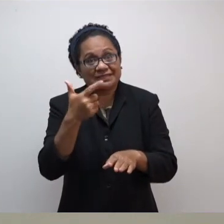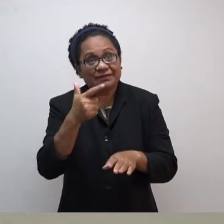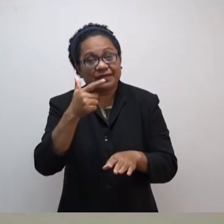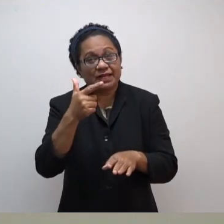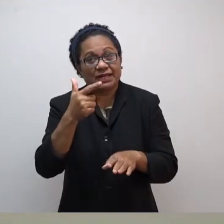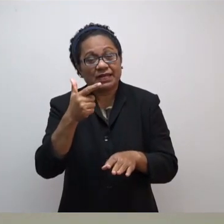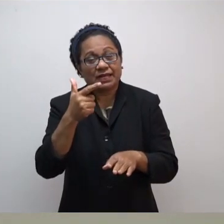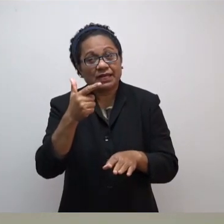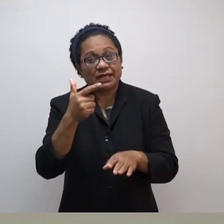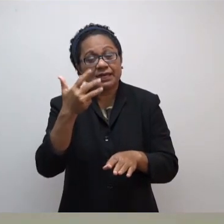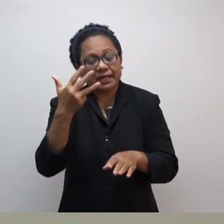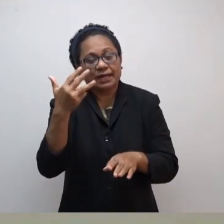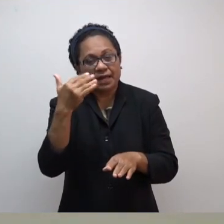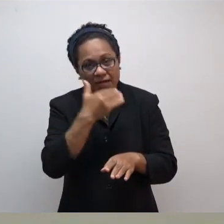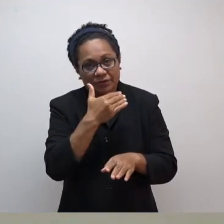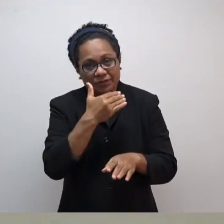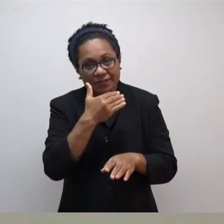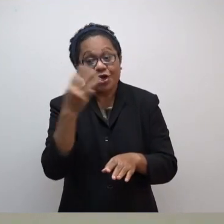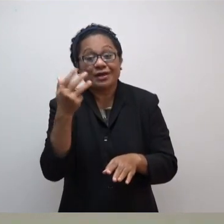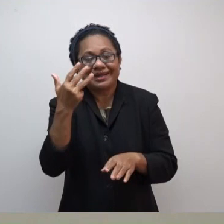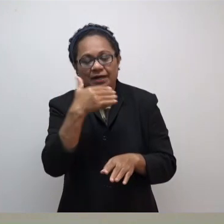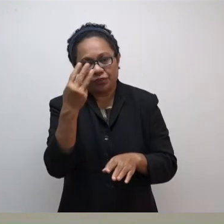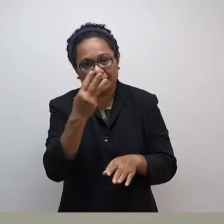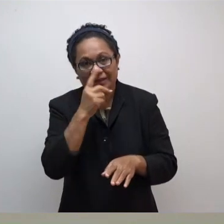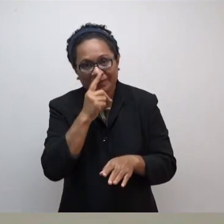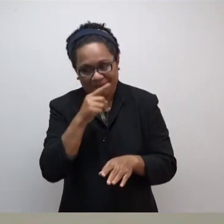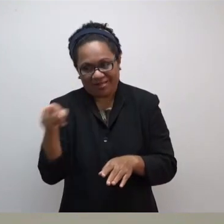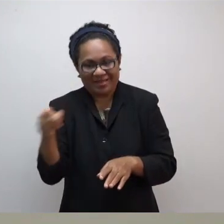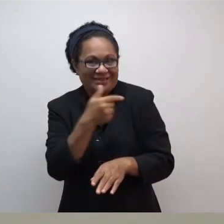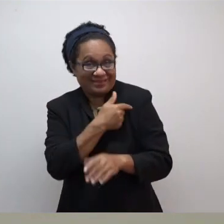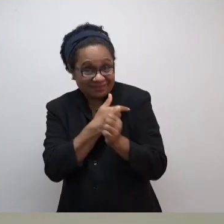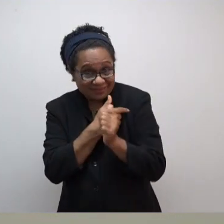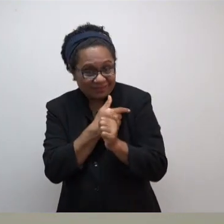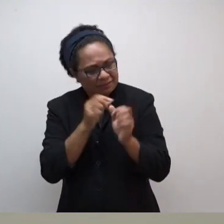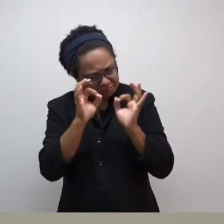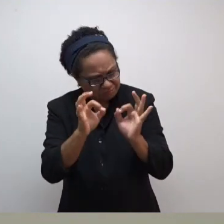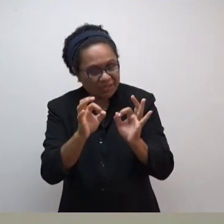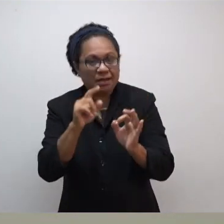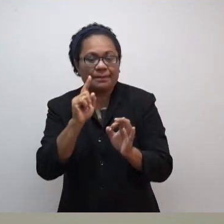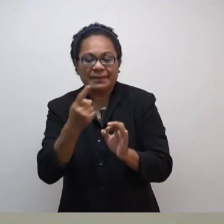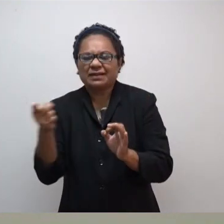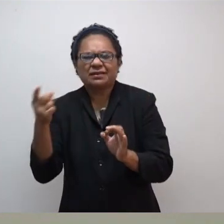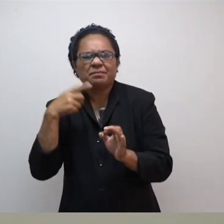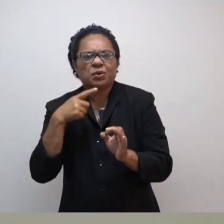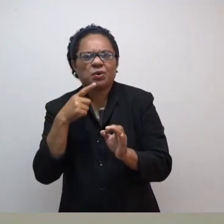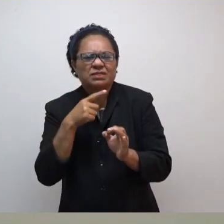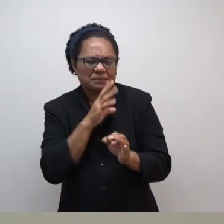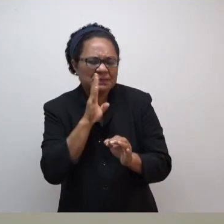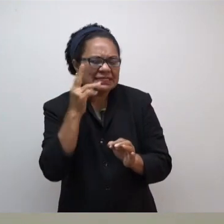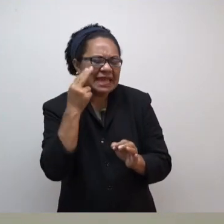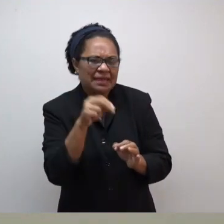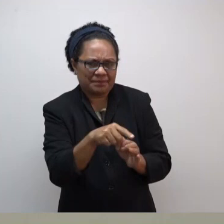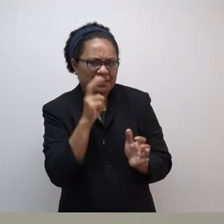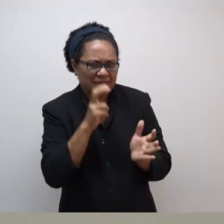57,913 people in that category, and 48,000 of those, 46,800 of those have already been